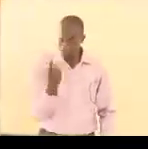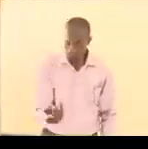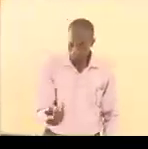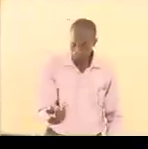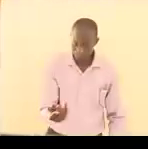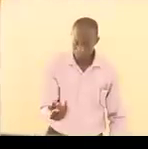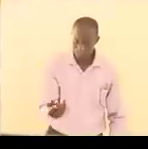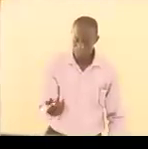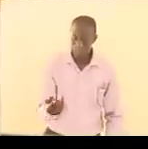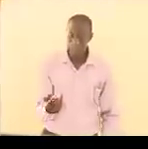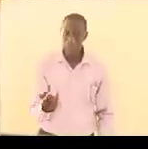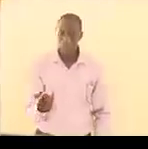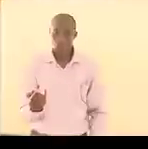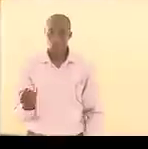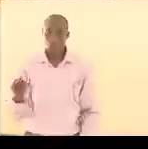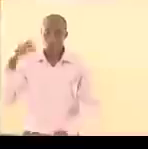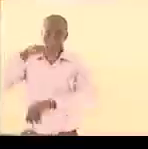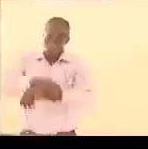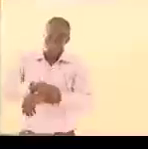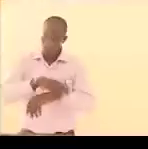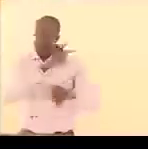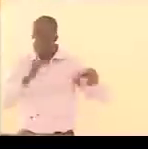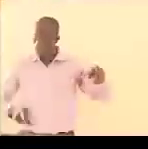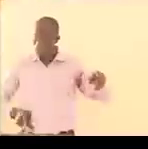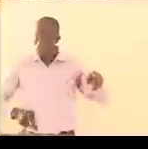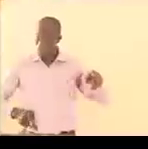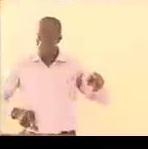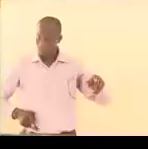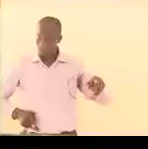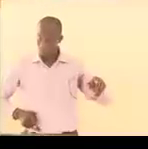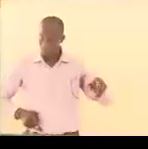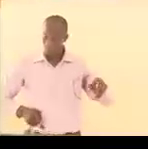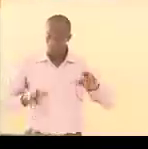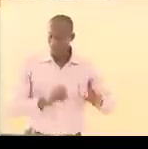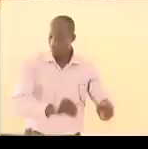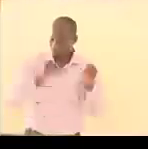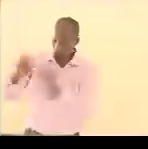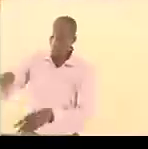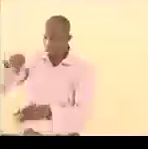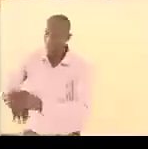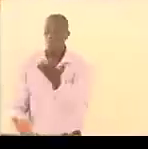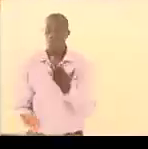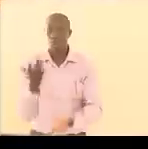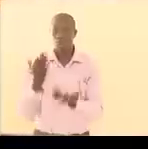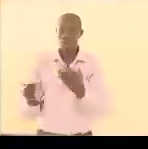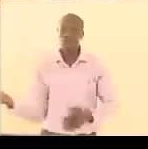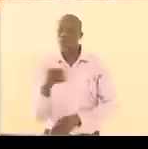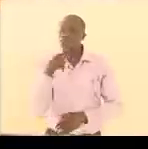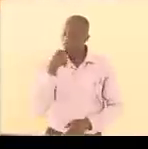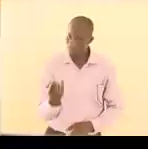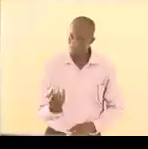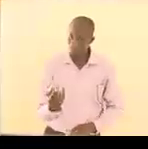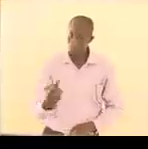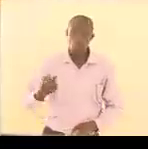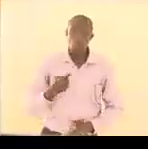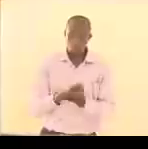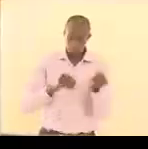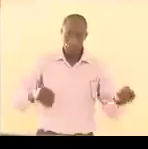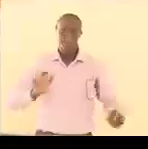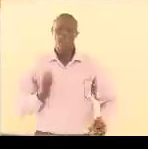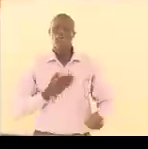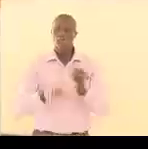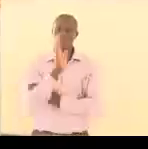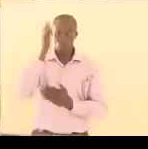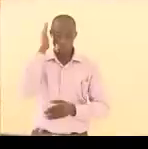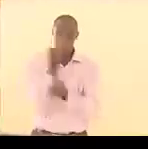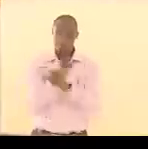They said their captors, Nebuchadnezzar and others, were throwing them into the fire. They said, "We